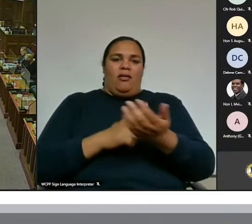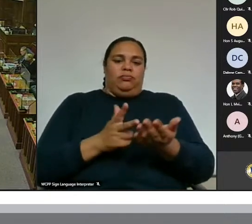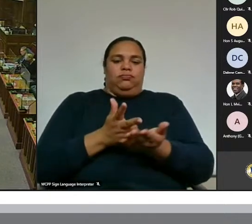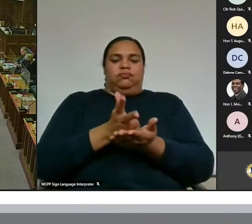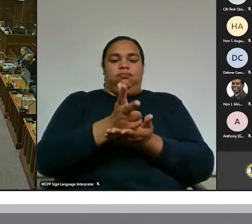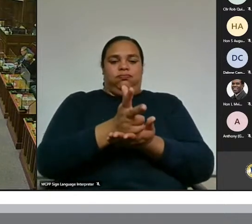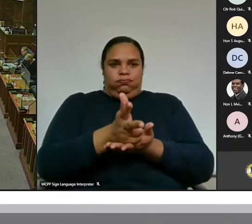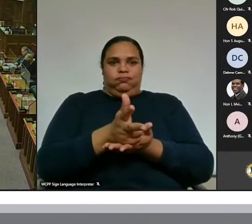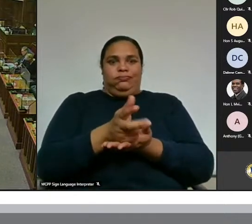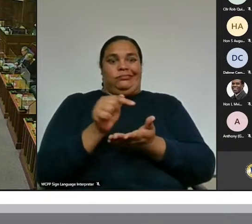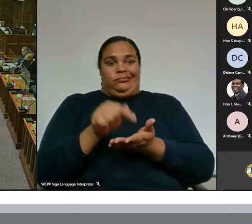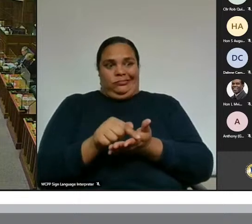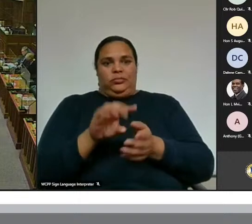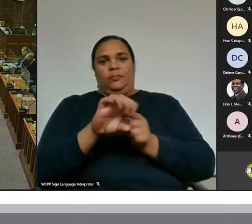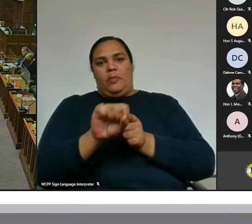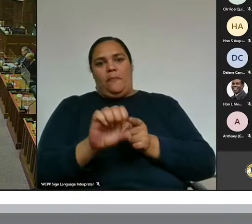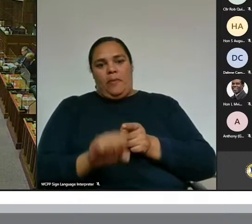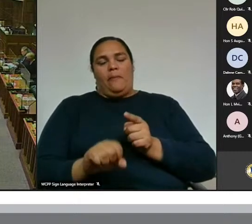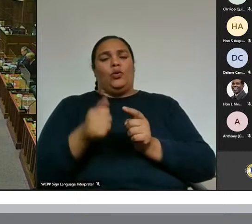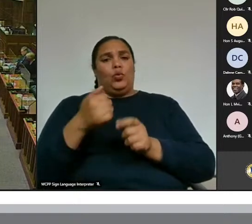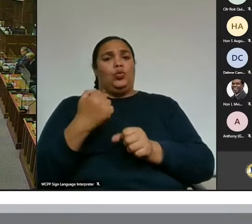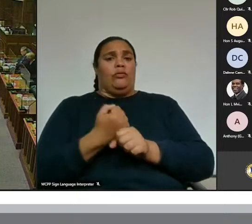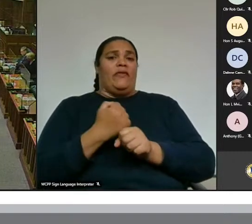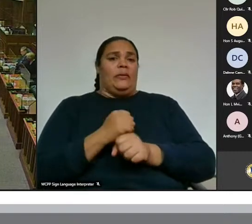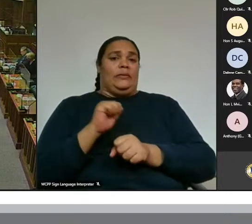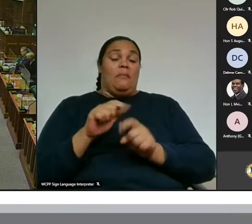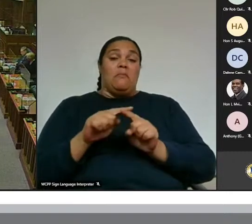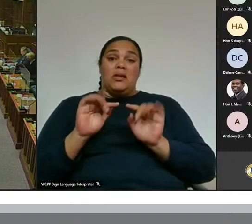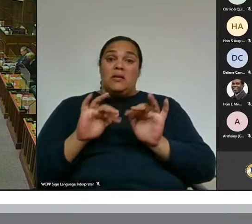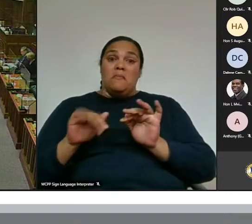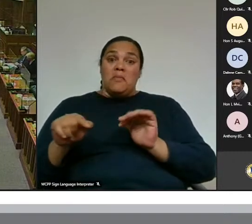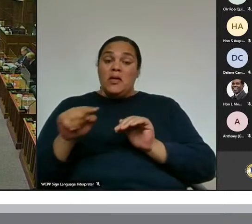it functioned, the people